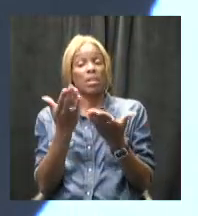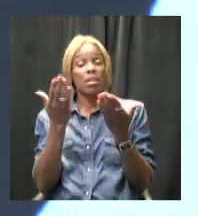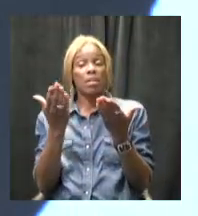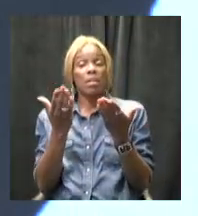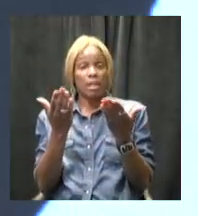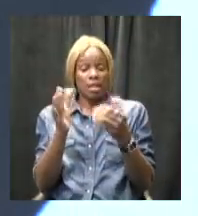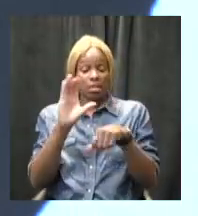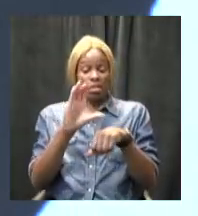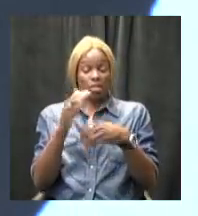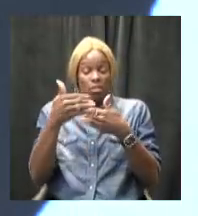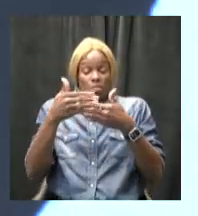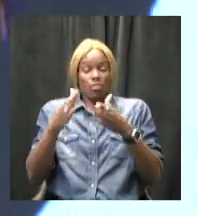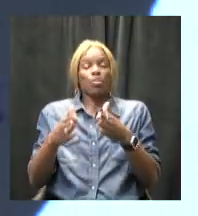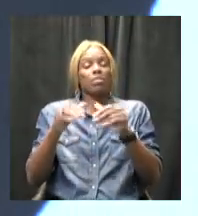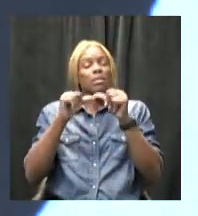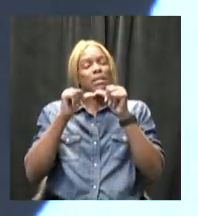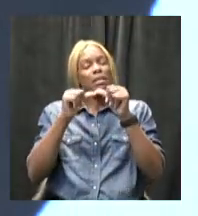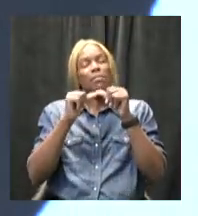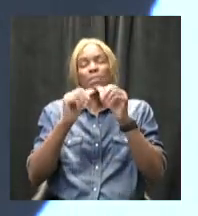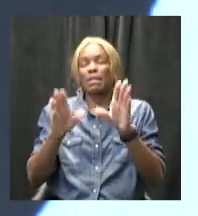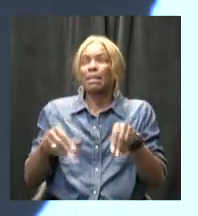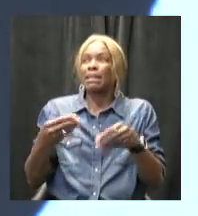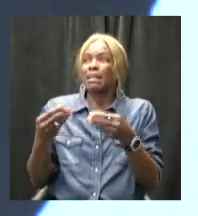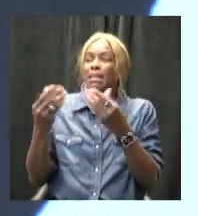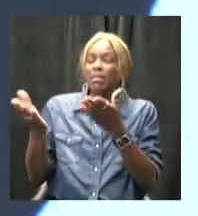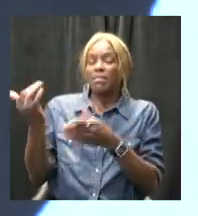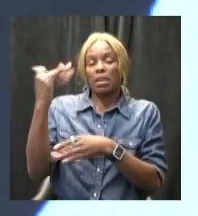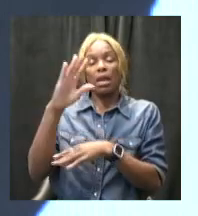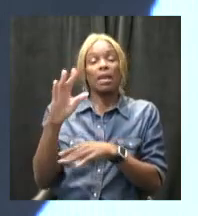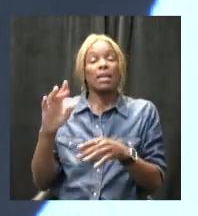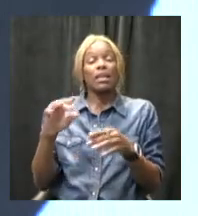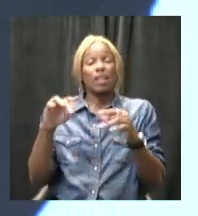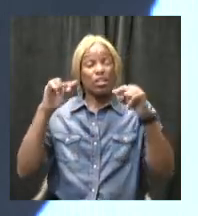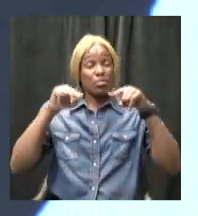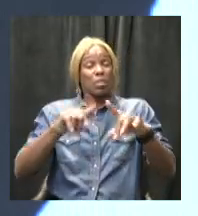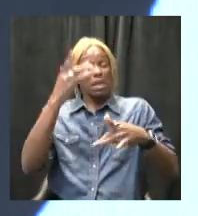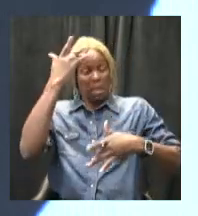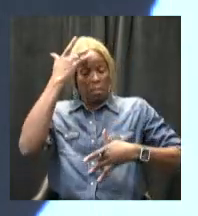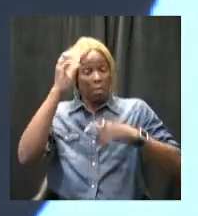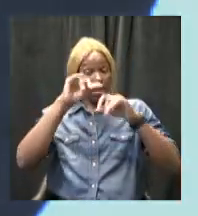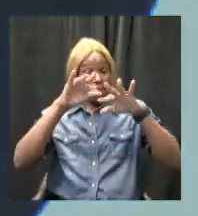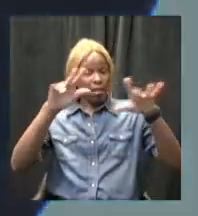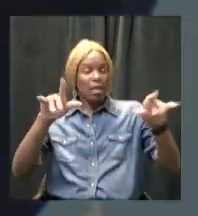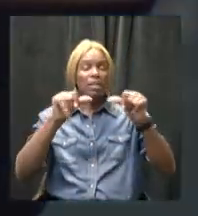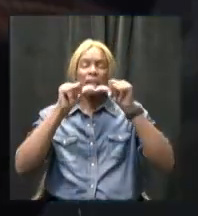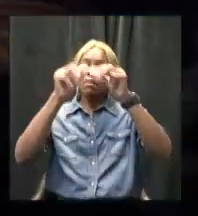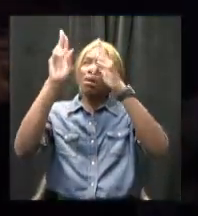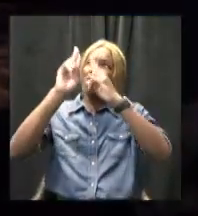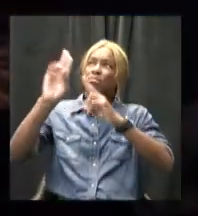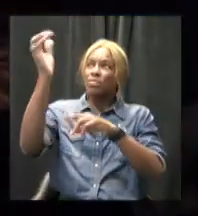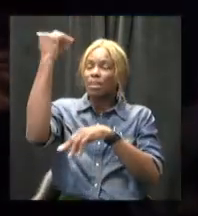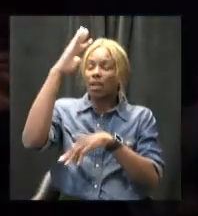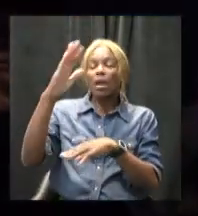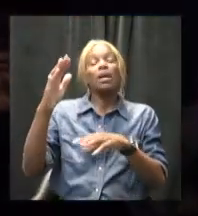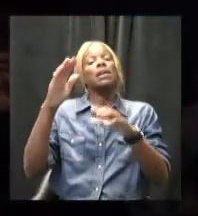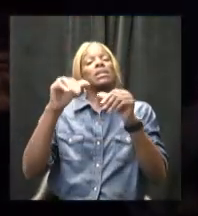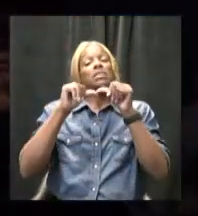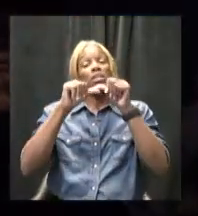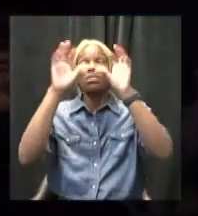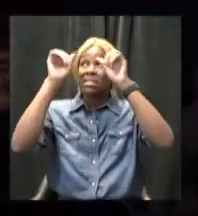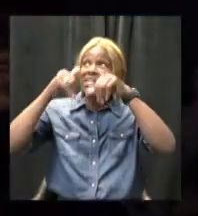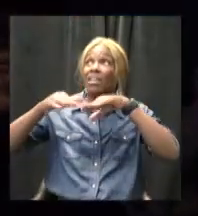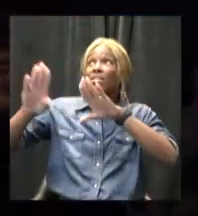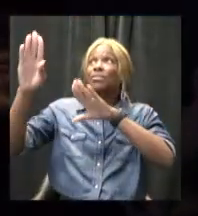God. In the middle of crisis, you kept on giving to God. You kept on honoring God. You kept on sacrificing to